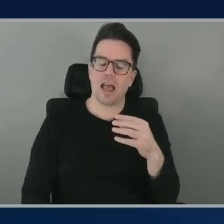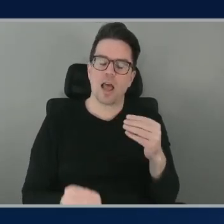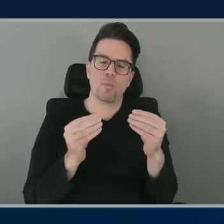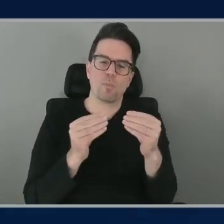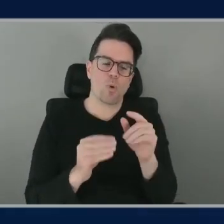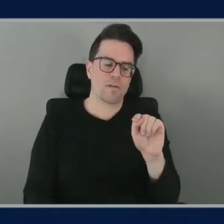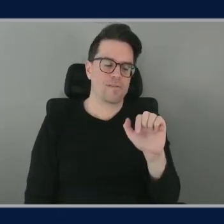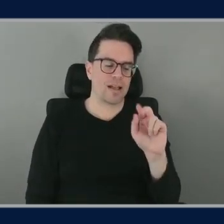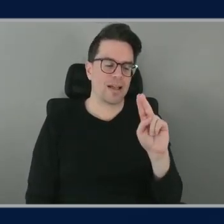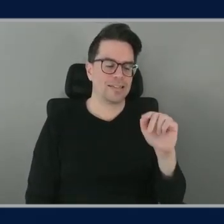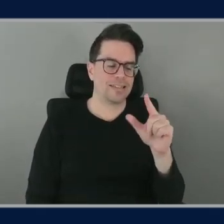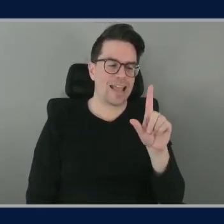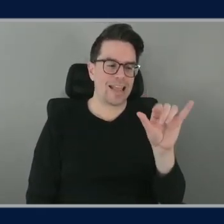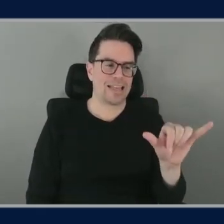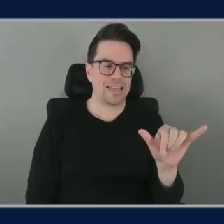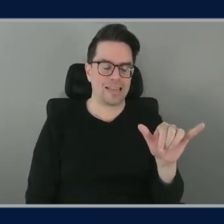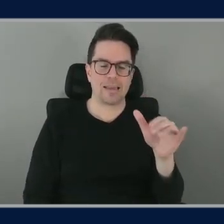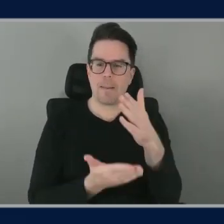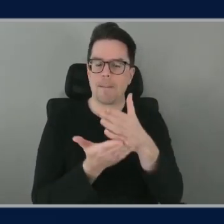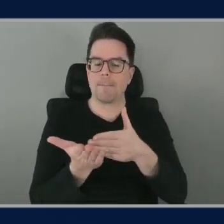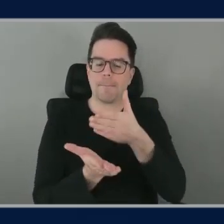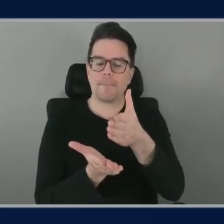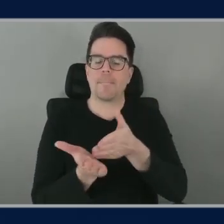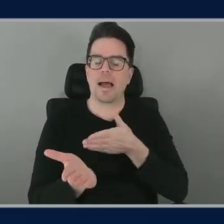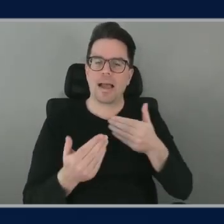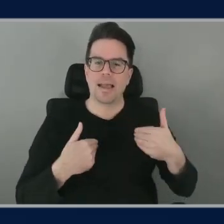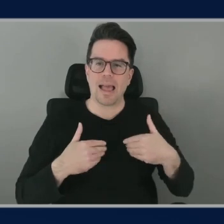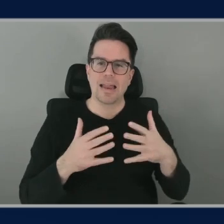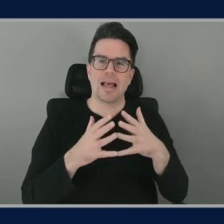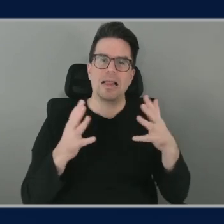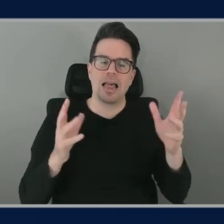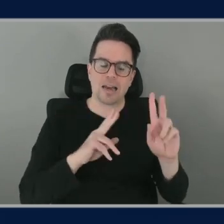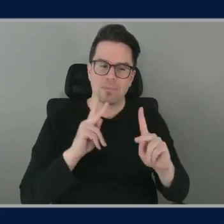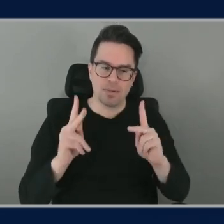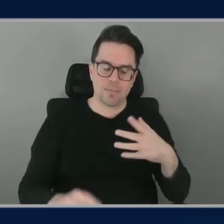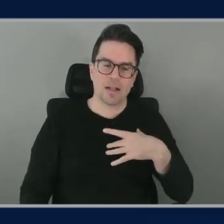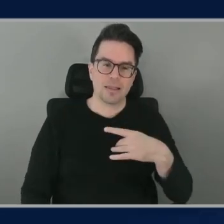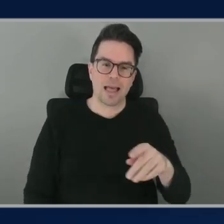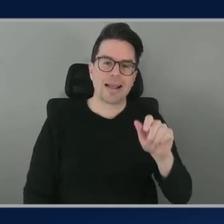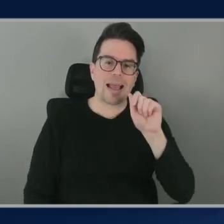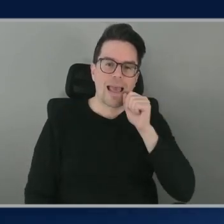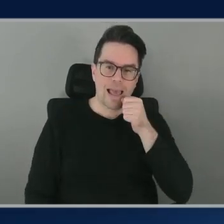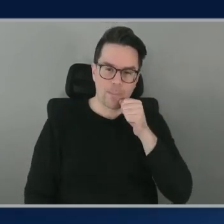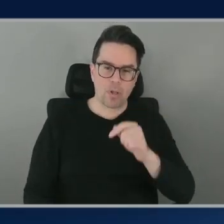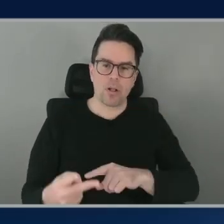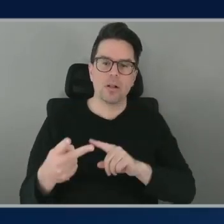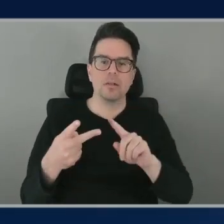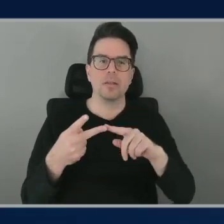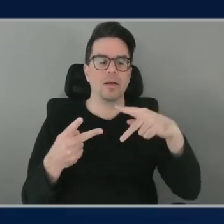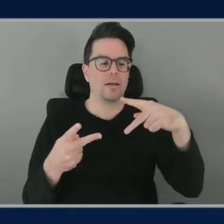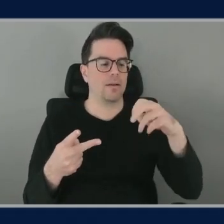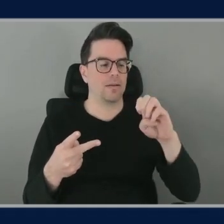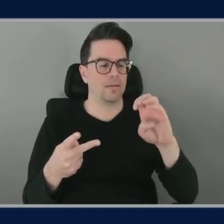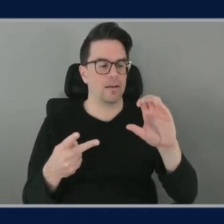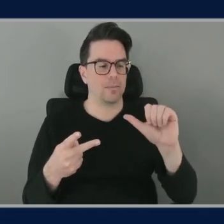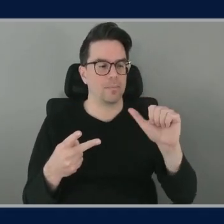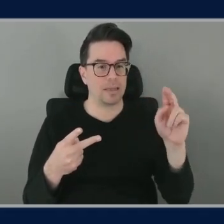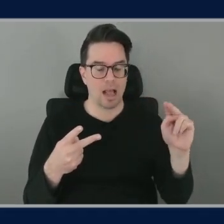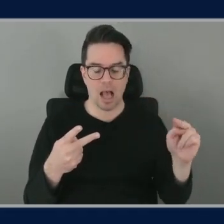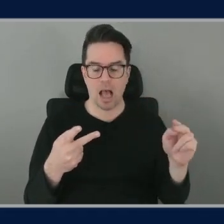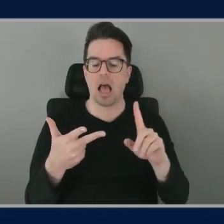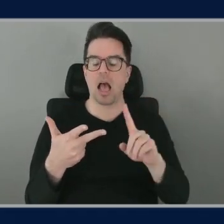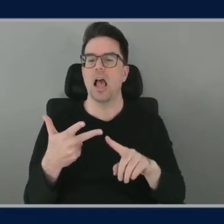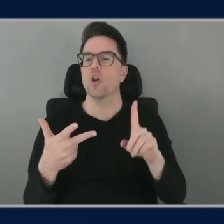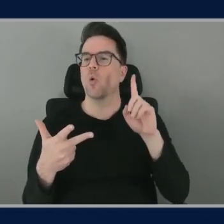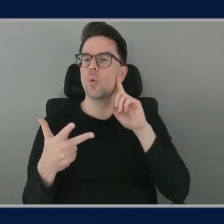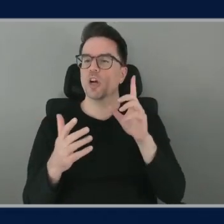the meringue today. We had a lot of folks into apple pie. We got some pecan pies. We did. Yeah. We did hear a lot of